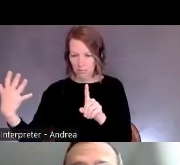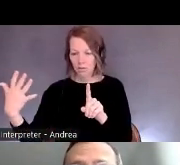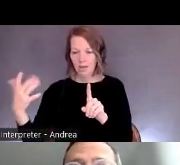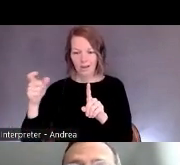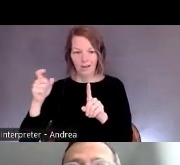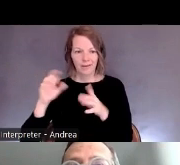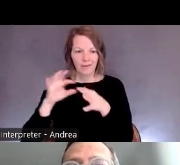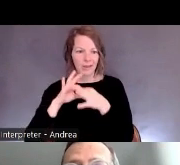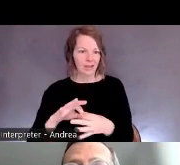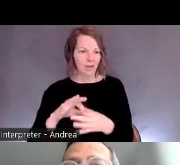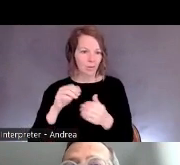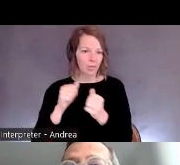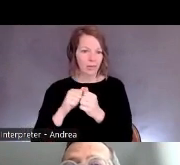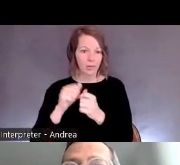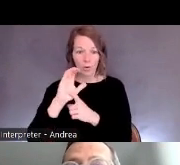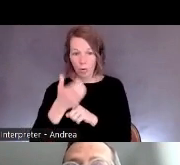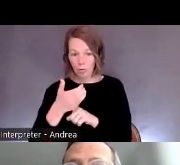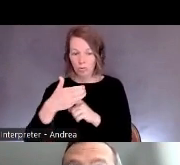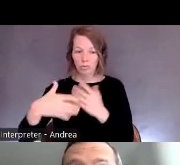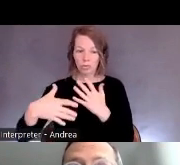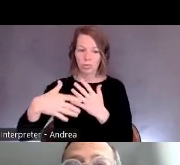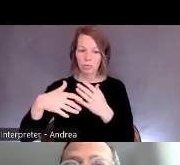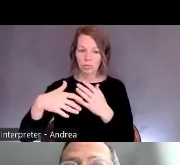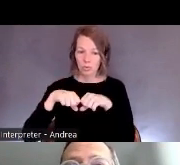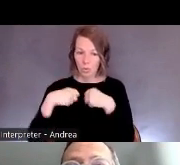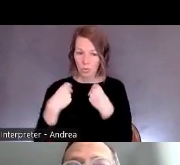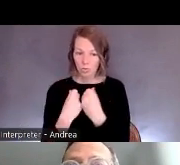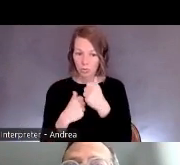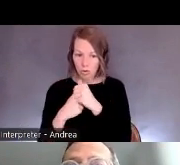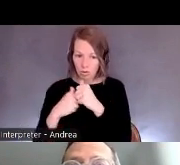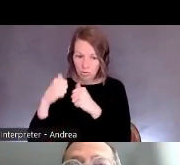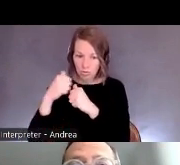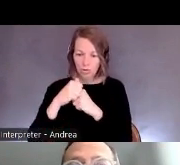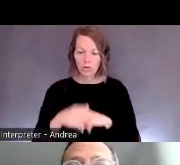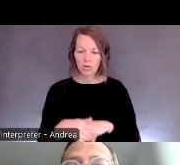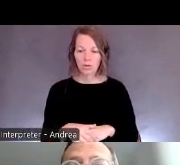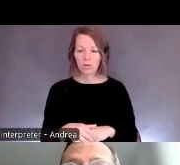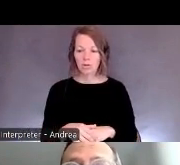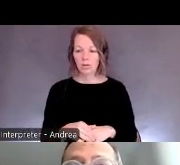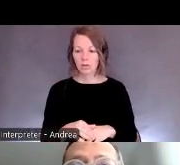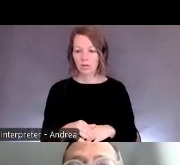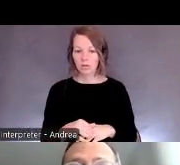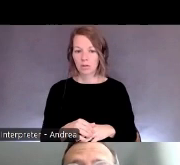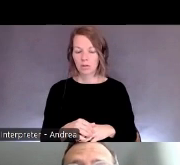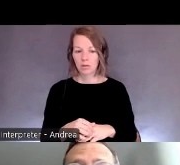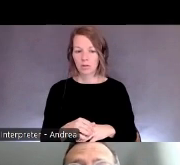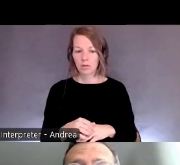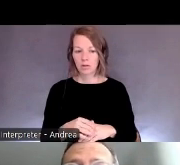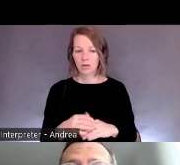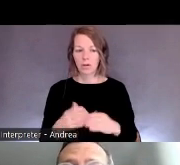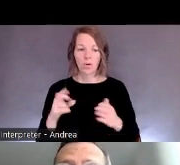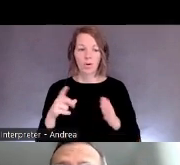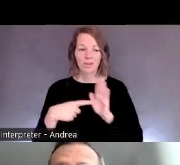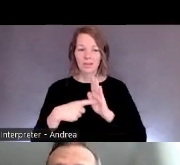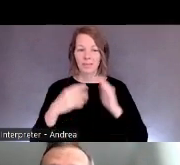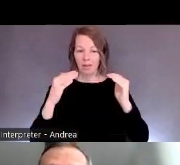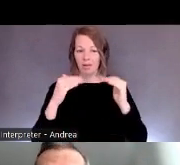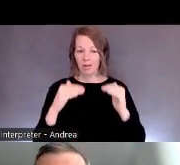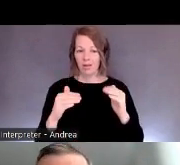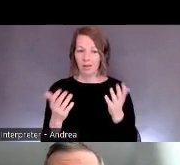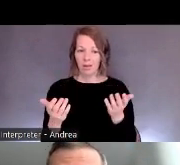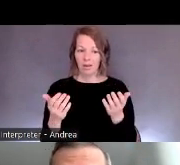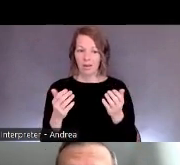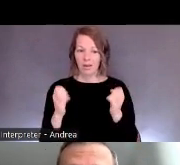to do with culture, social structure, or social structure. Or for example, education policies with and without